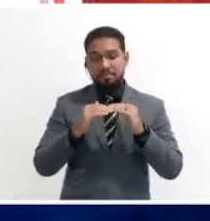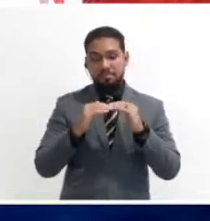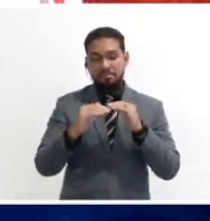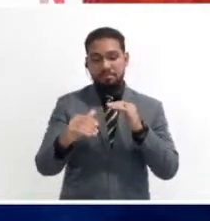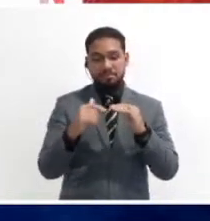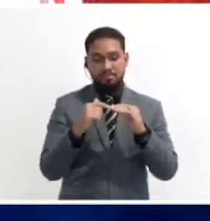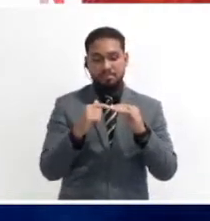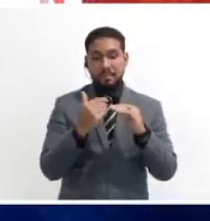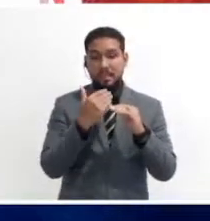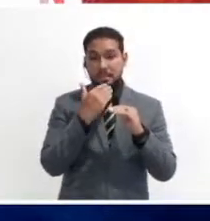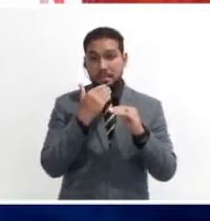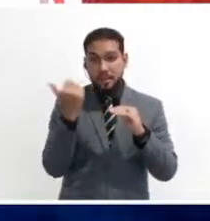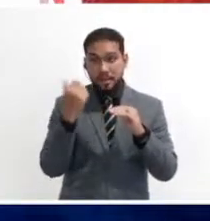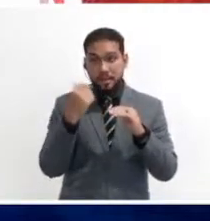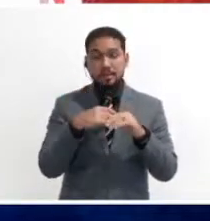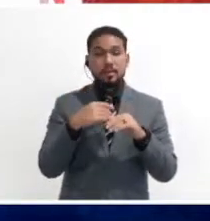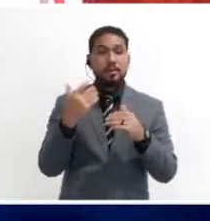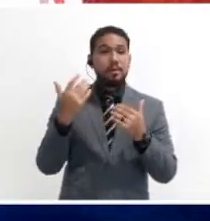package.